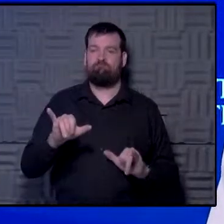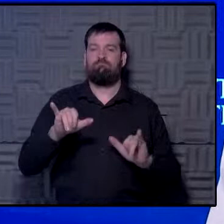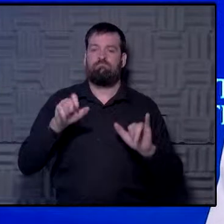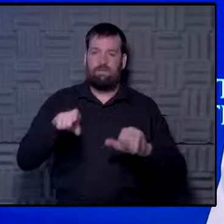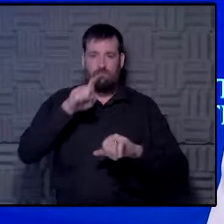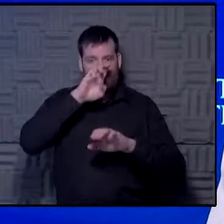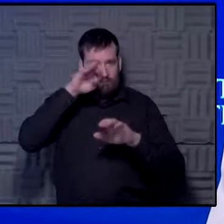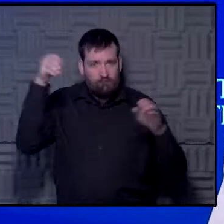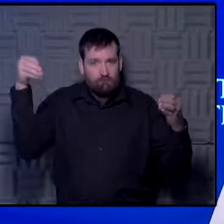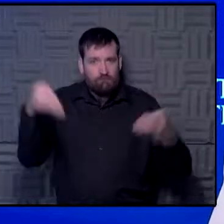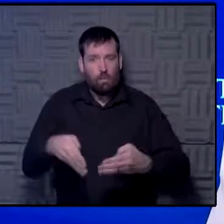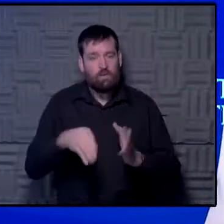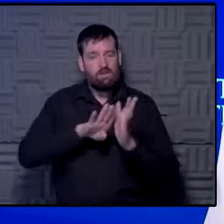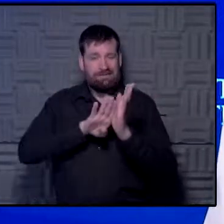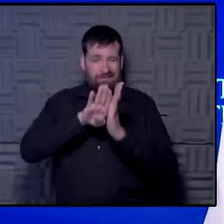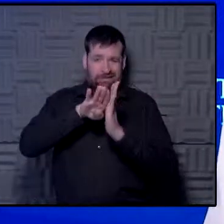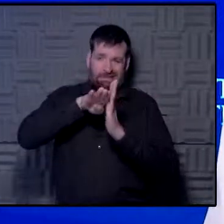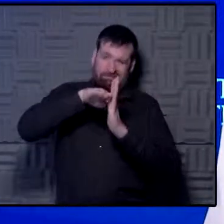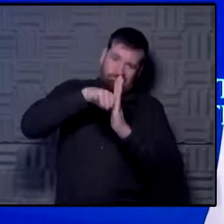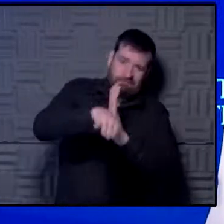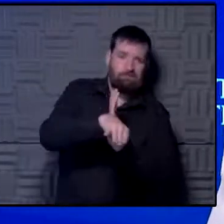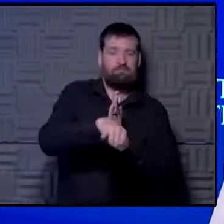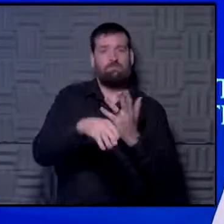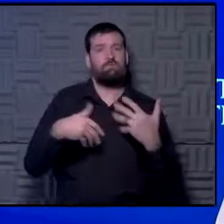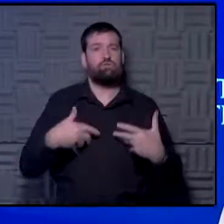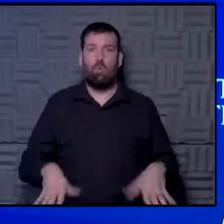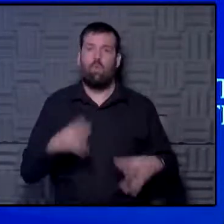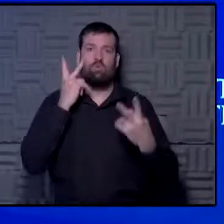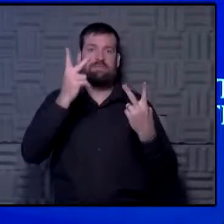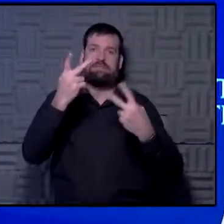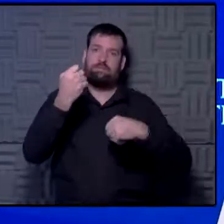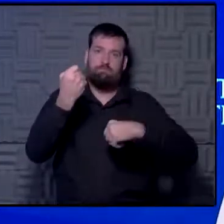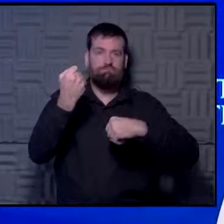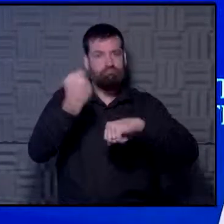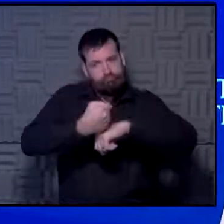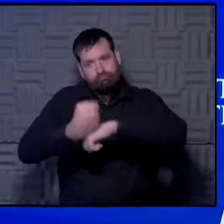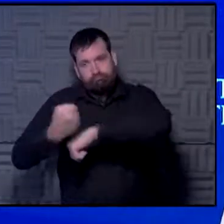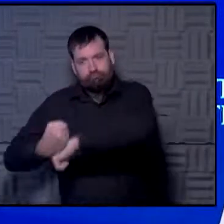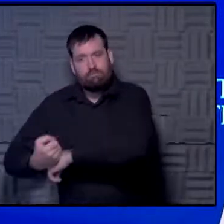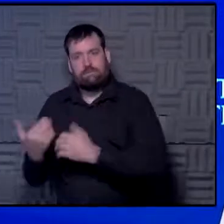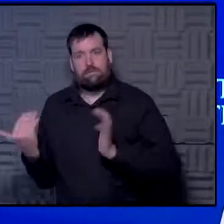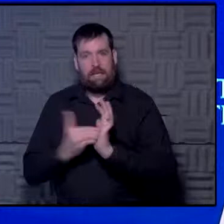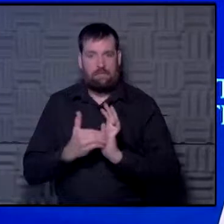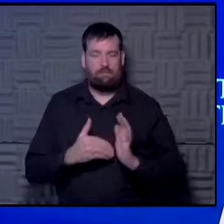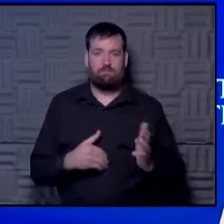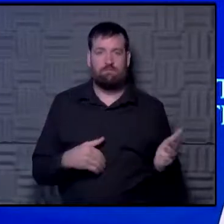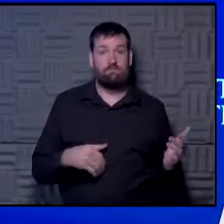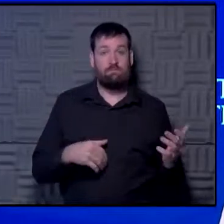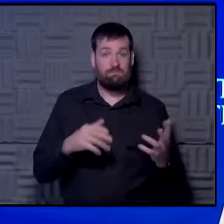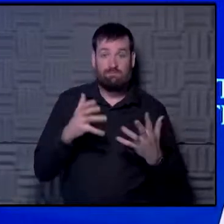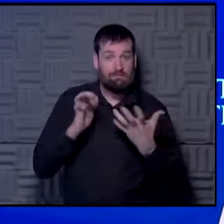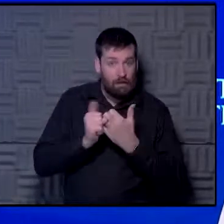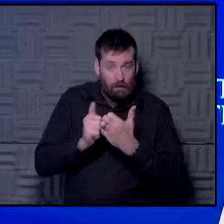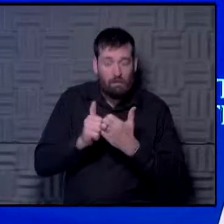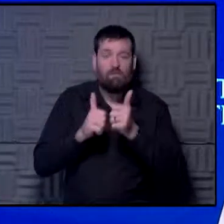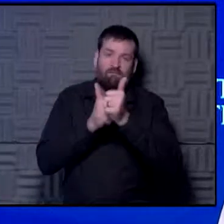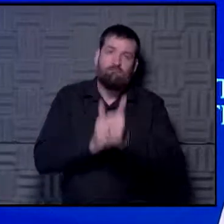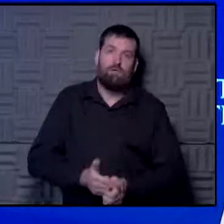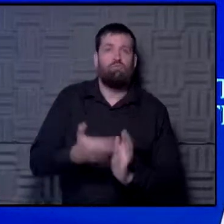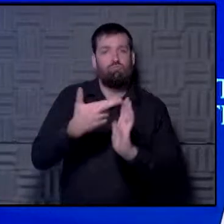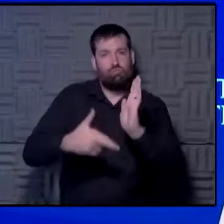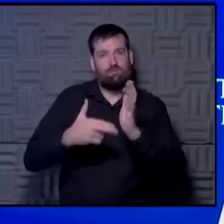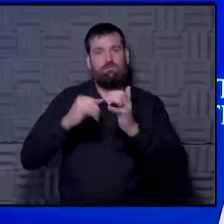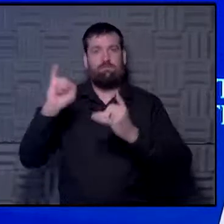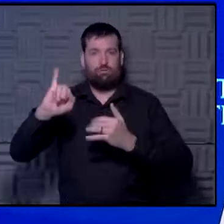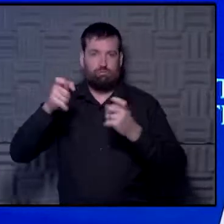to focus on bending the curve because we don't want to see society shut down. The only way to make that happen is for people to follow the rules of infection control